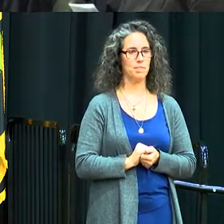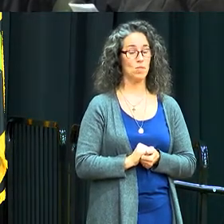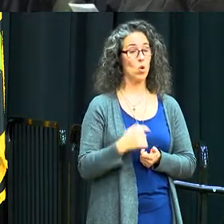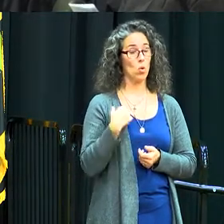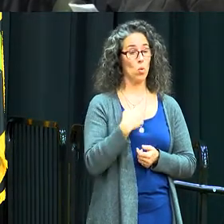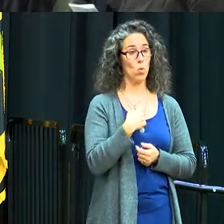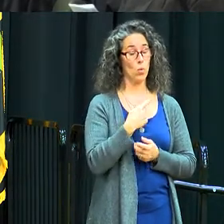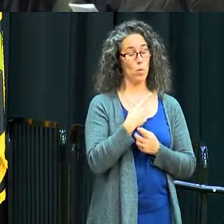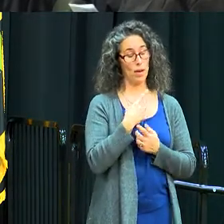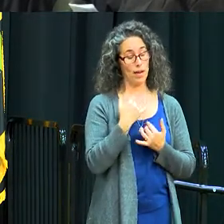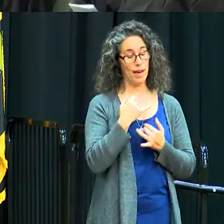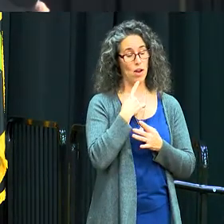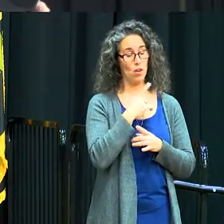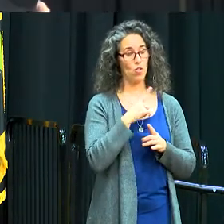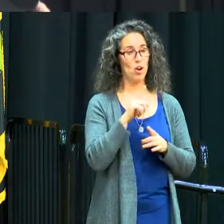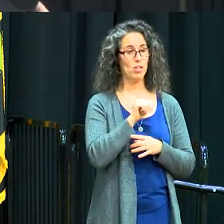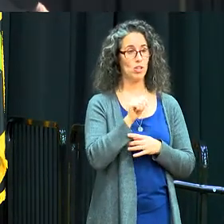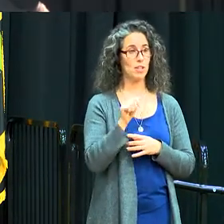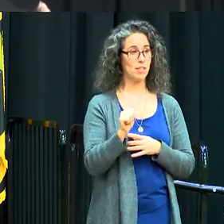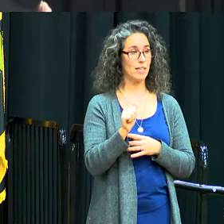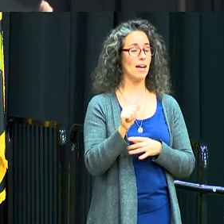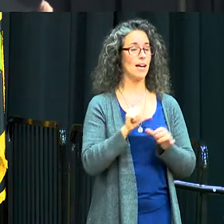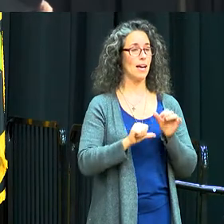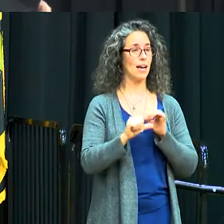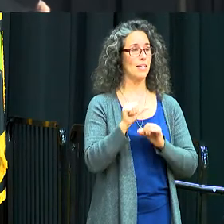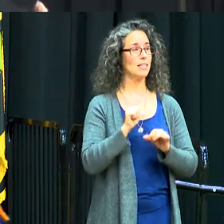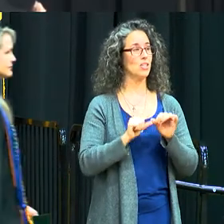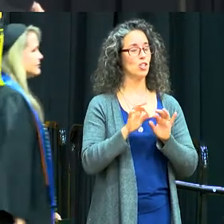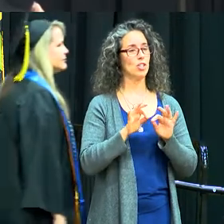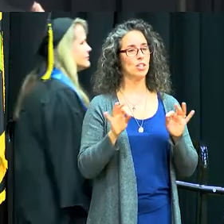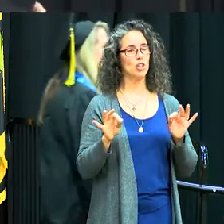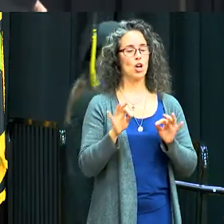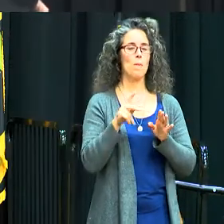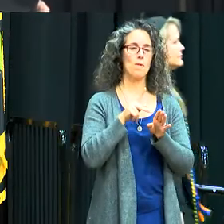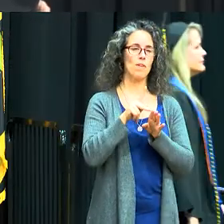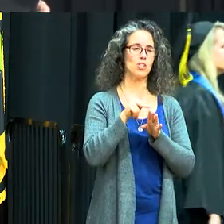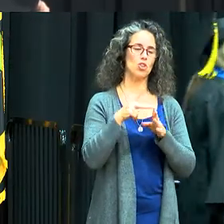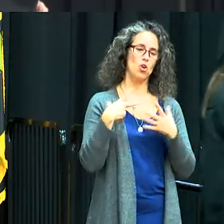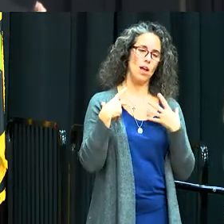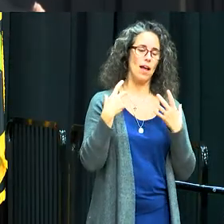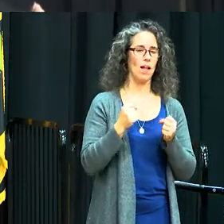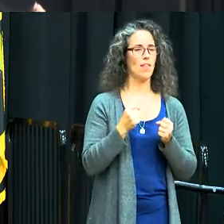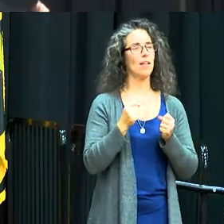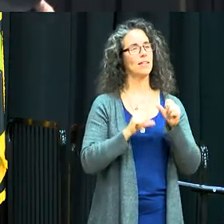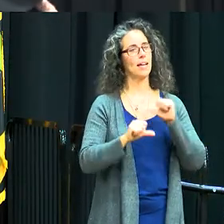We now confer the Associate of Science degrees in pre-professional health science, Suzanne Ehringer.